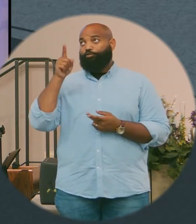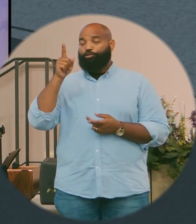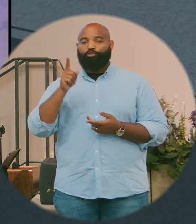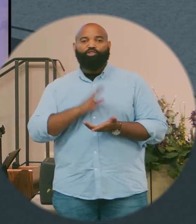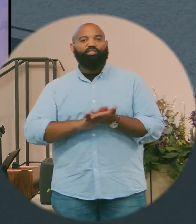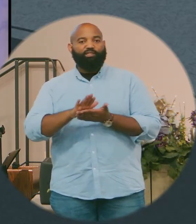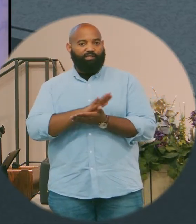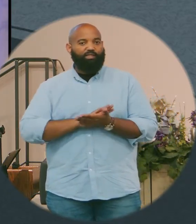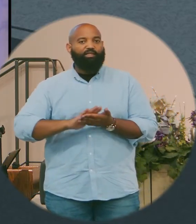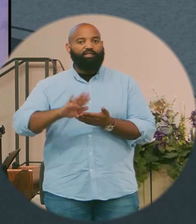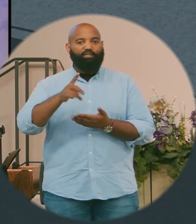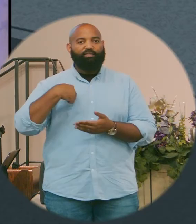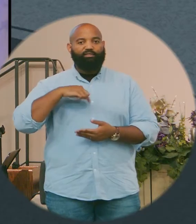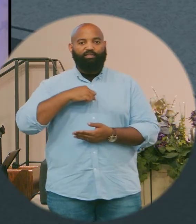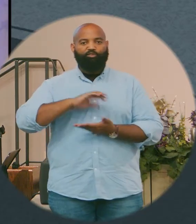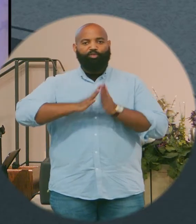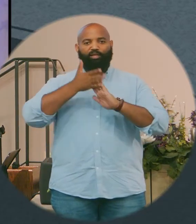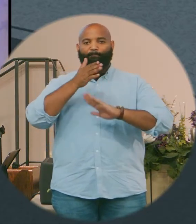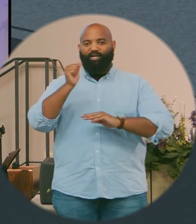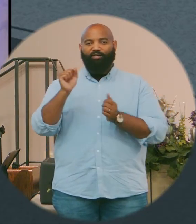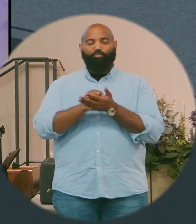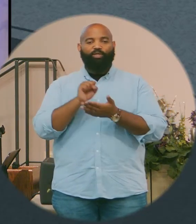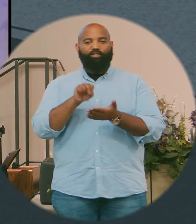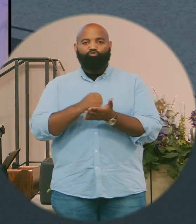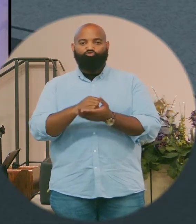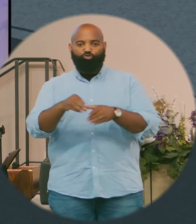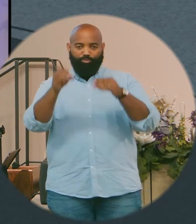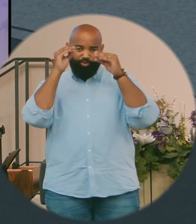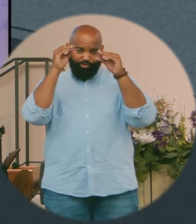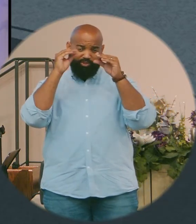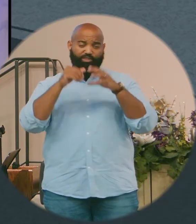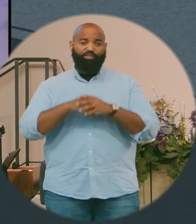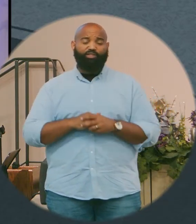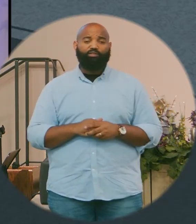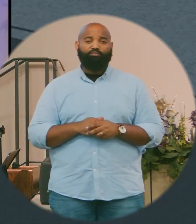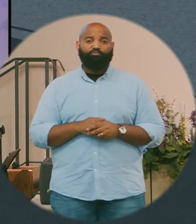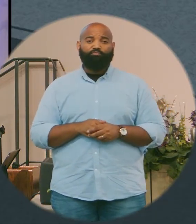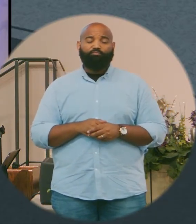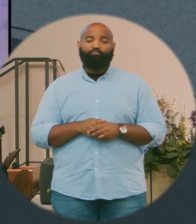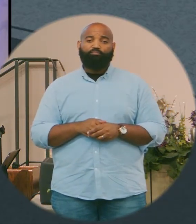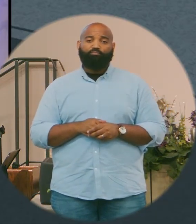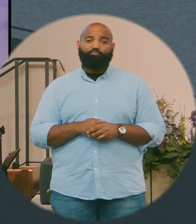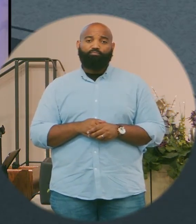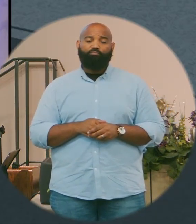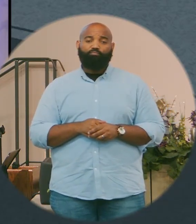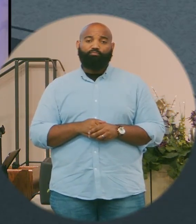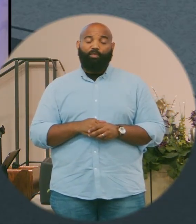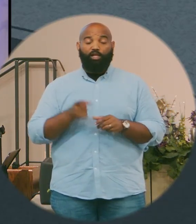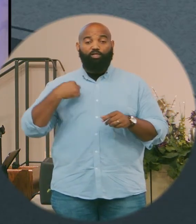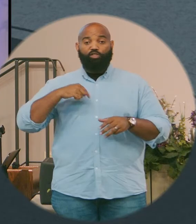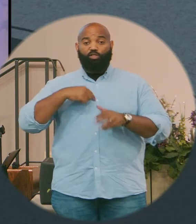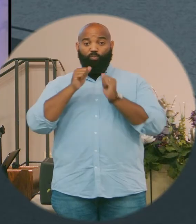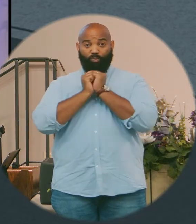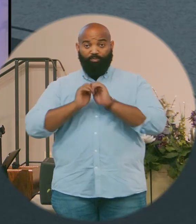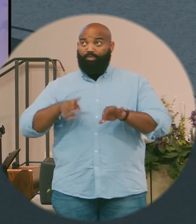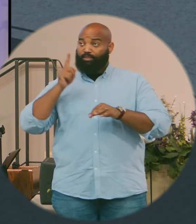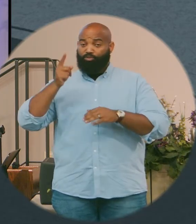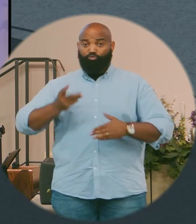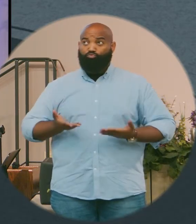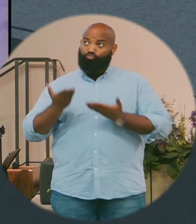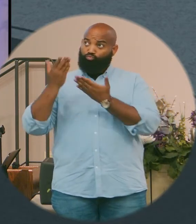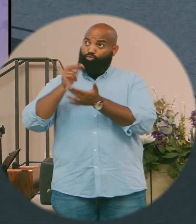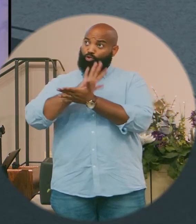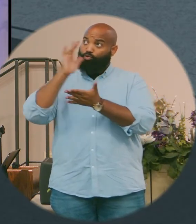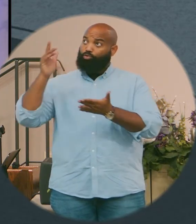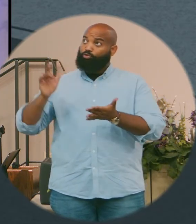us with this word, and we go out sparkling clean for the world to see what you're doing. And so we bless you. We give you